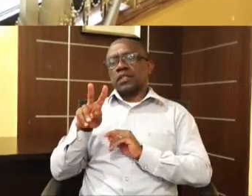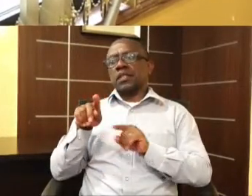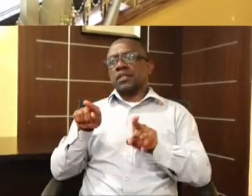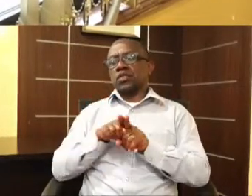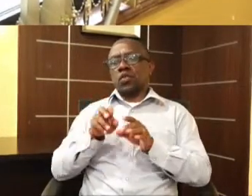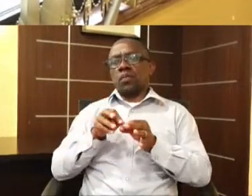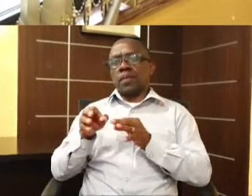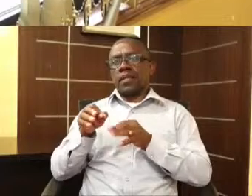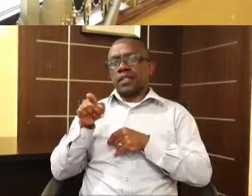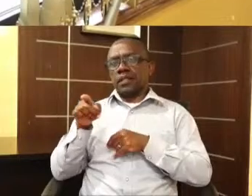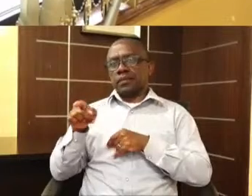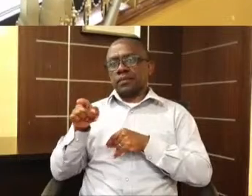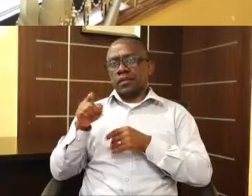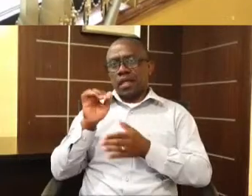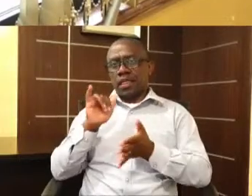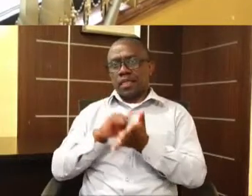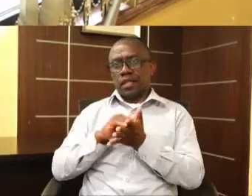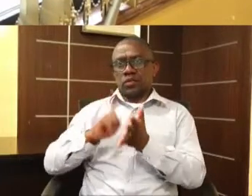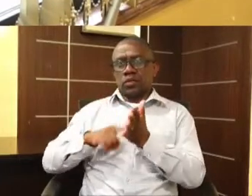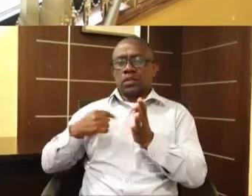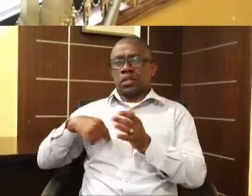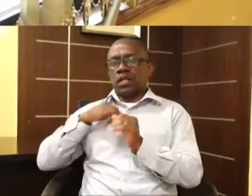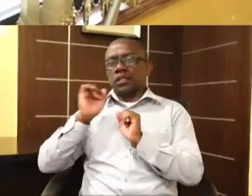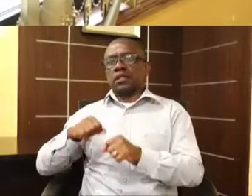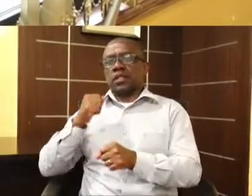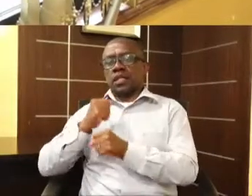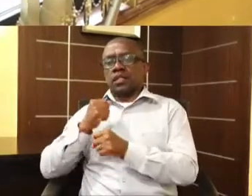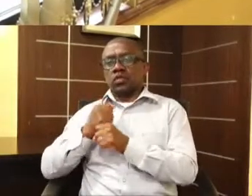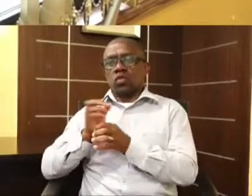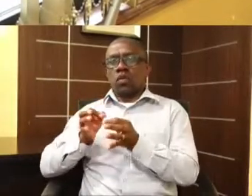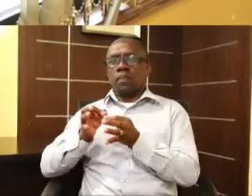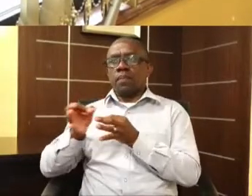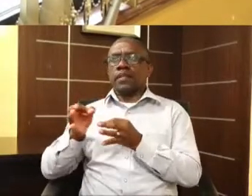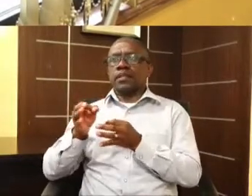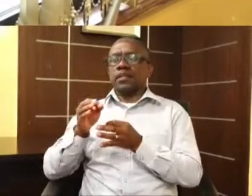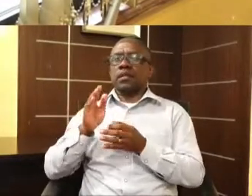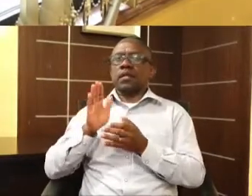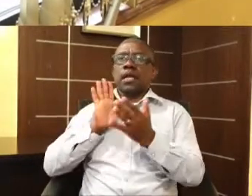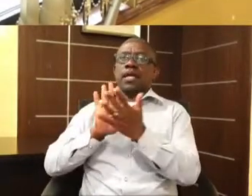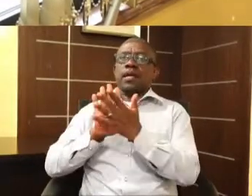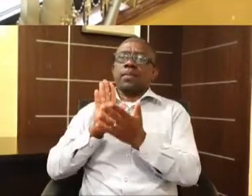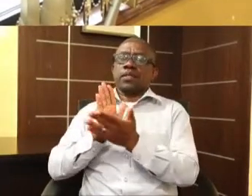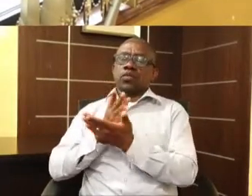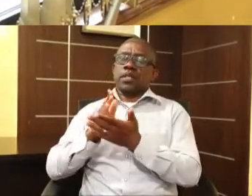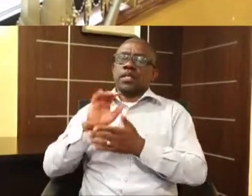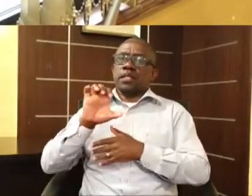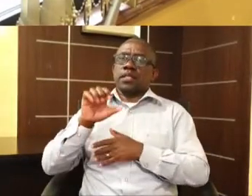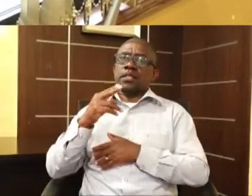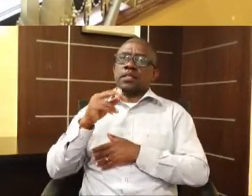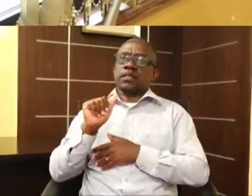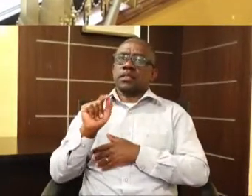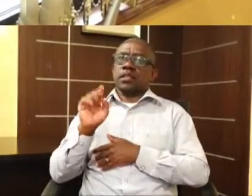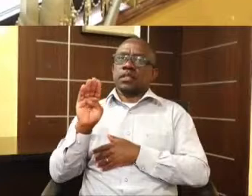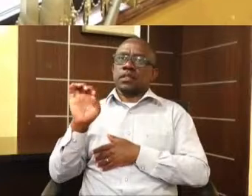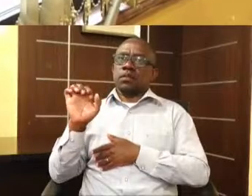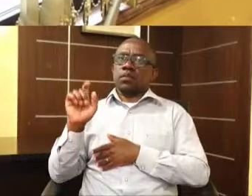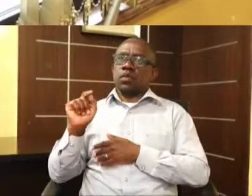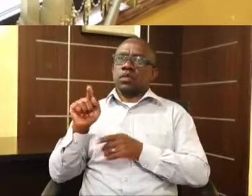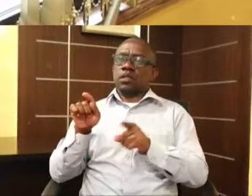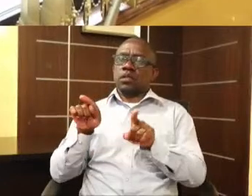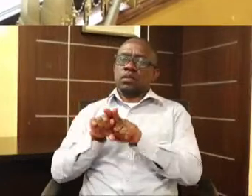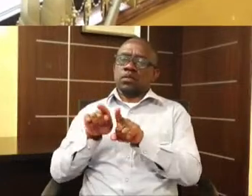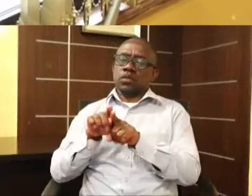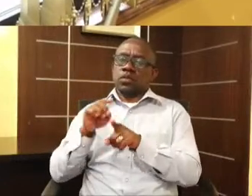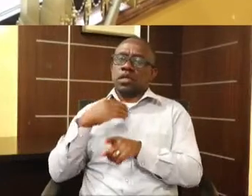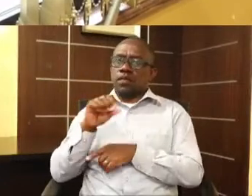just what we can do, or like how we can measure impact within the chatbot. But then definitely we have different projects